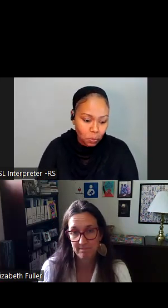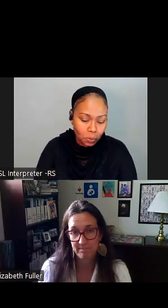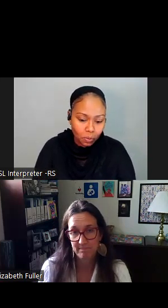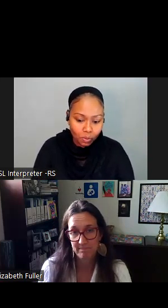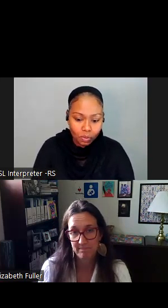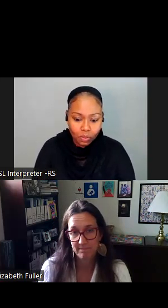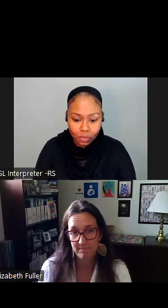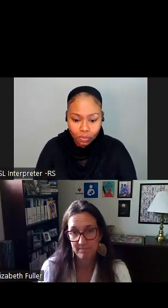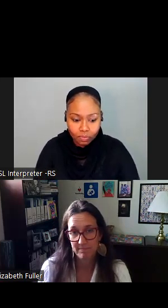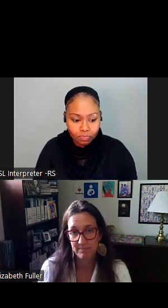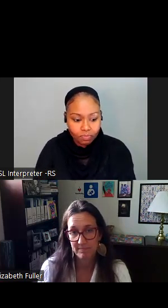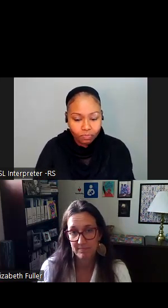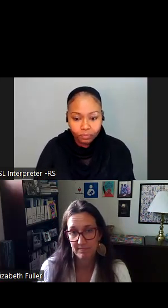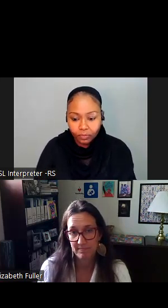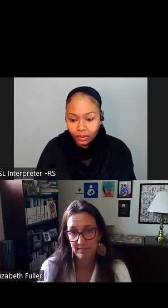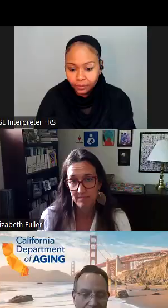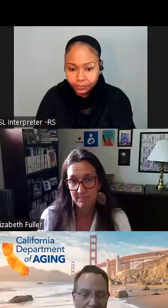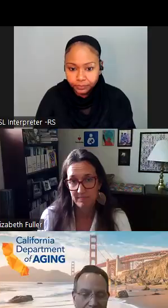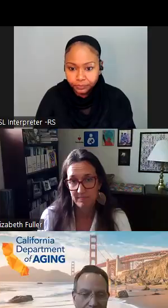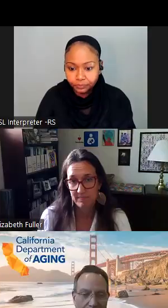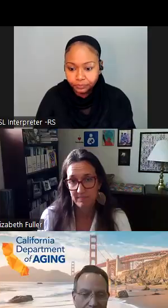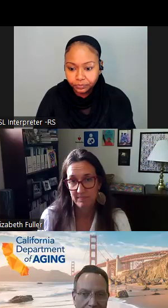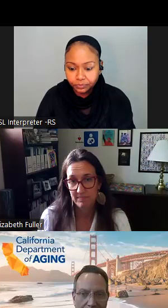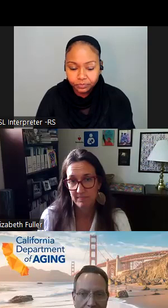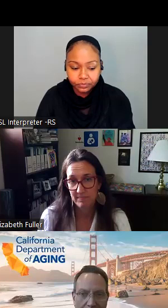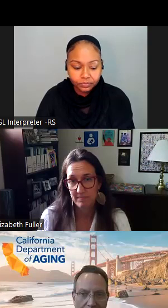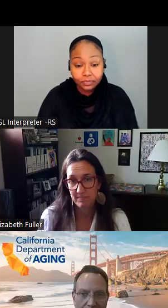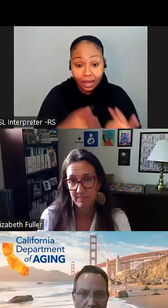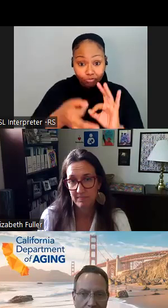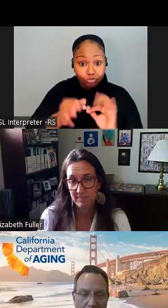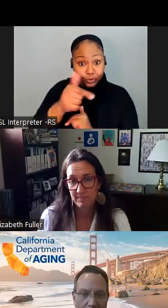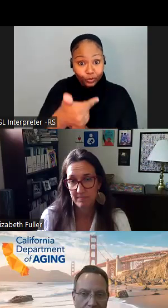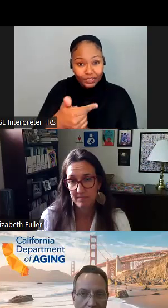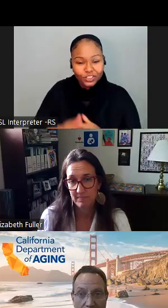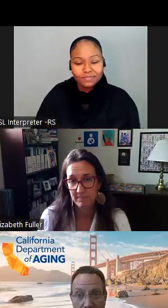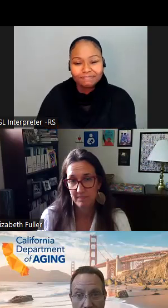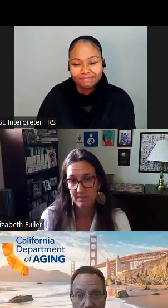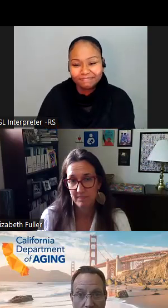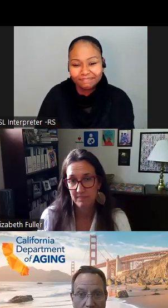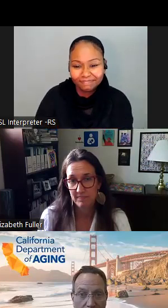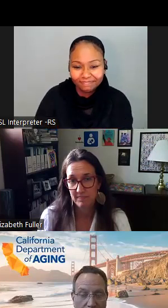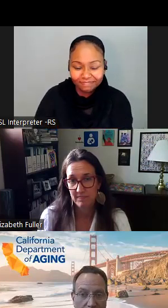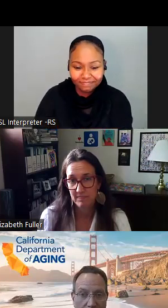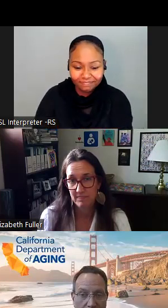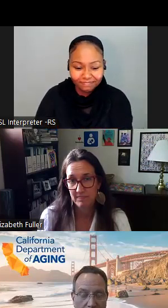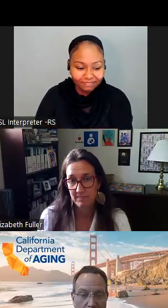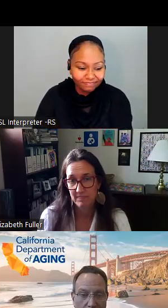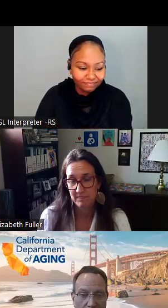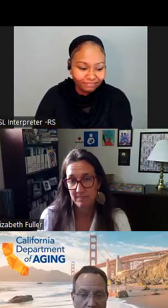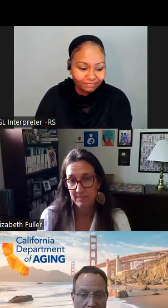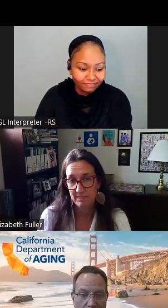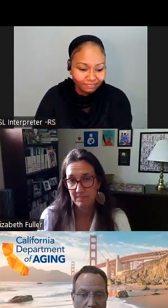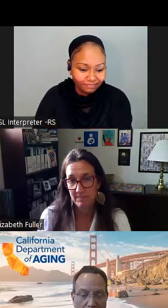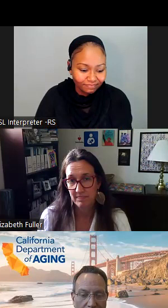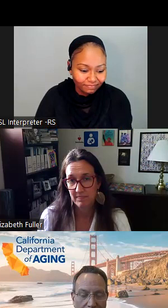Great. Thank you so much, Liz. Thank you for your comments, and just thank you for being so involved with this issue.